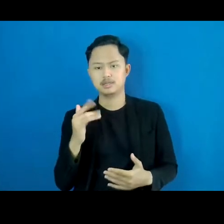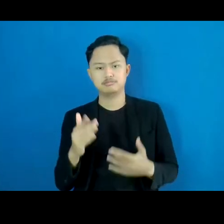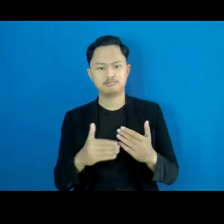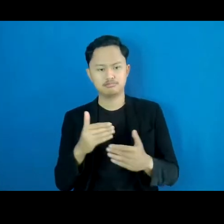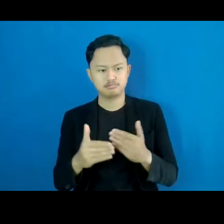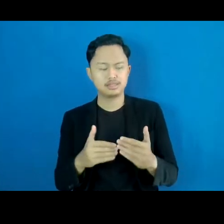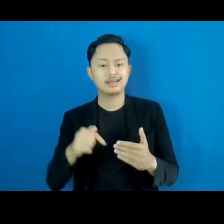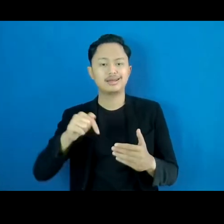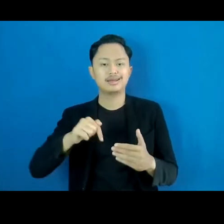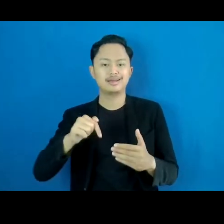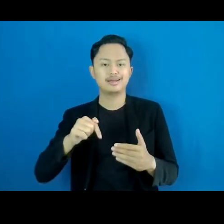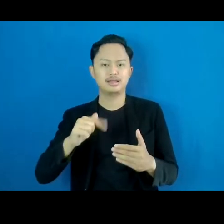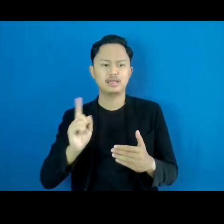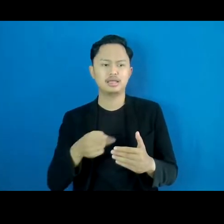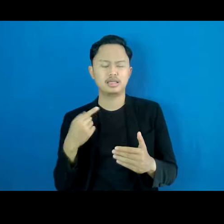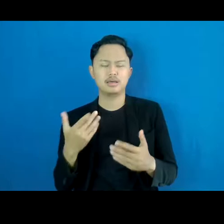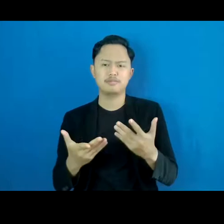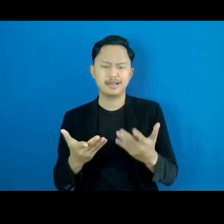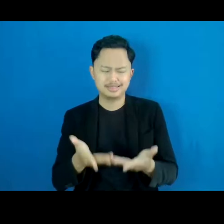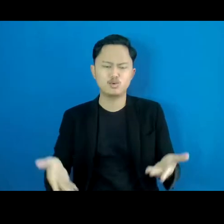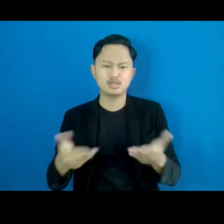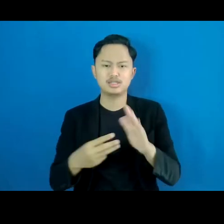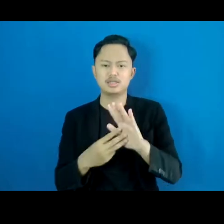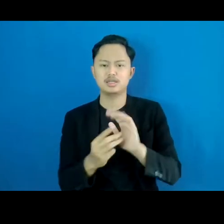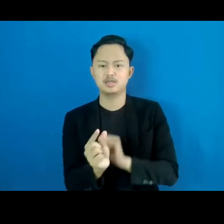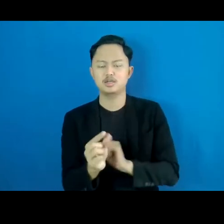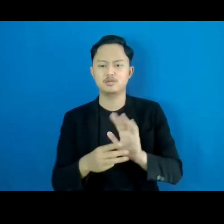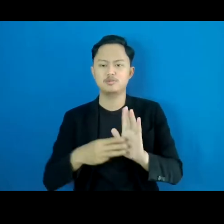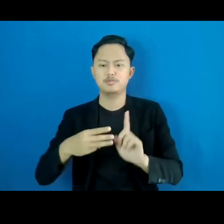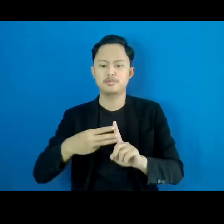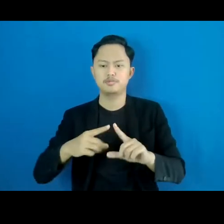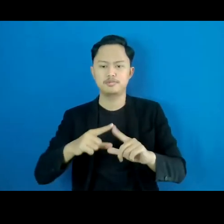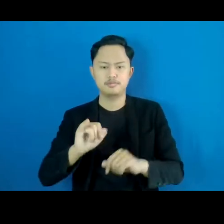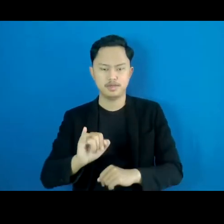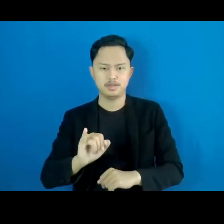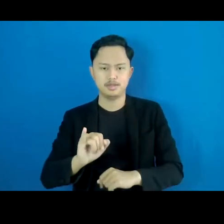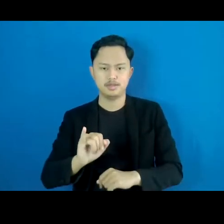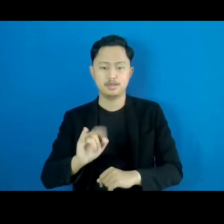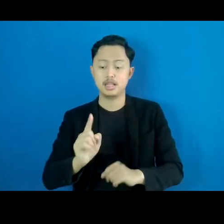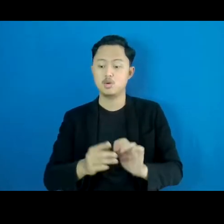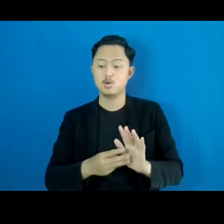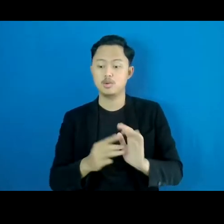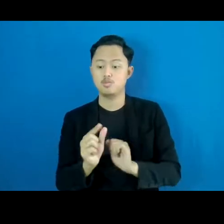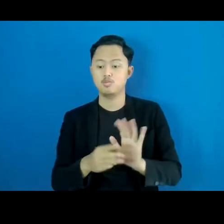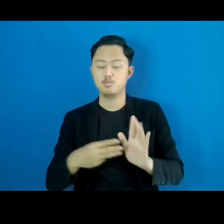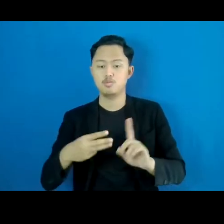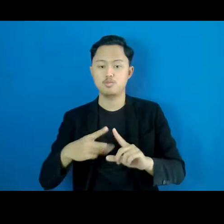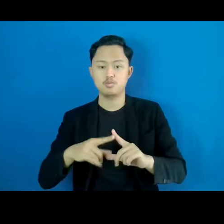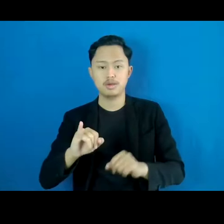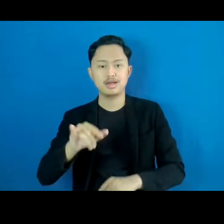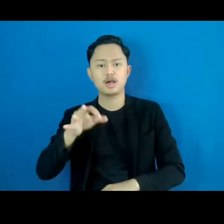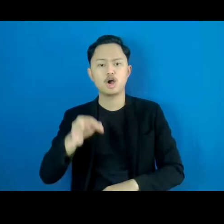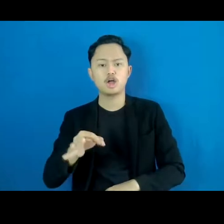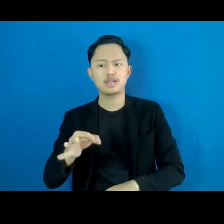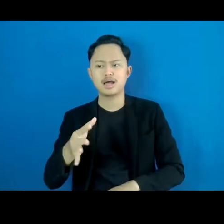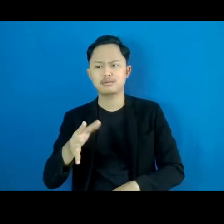is about BEST Mumbai. And BEST Mumbai, this city is known as financial capital of